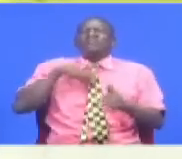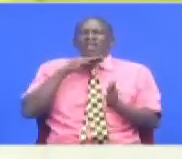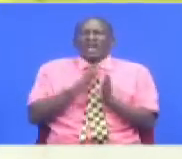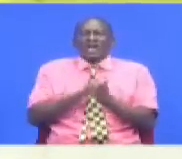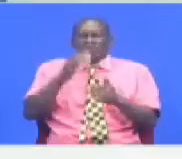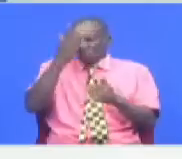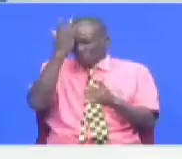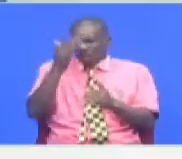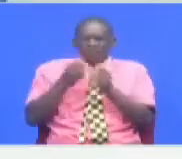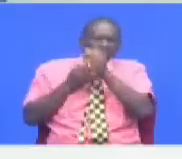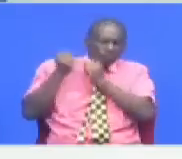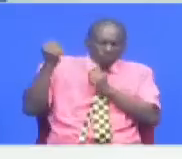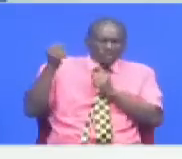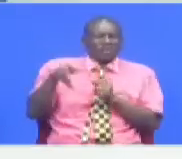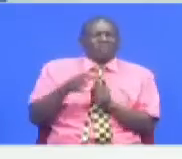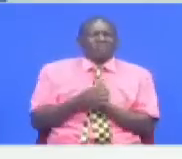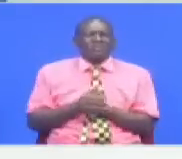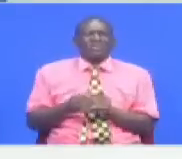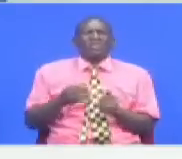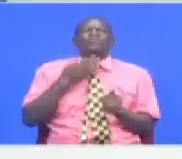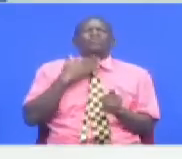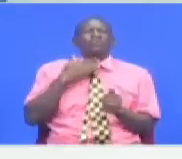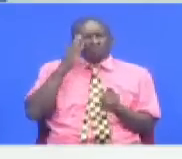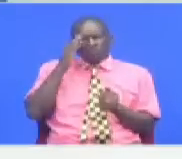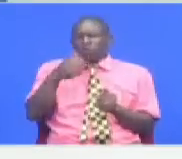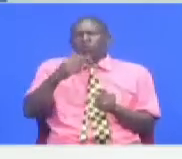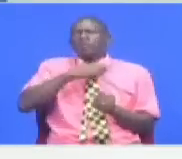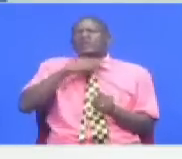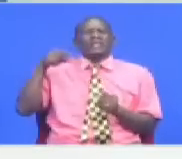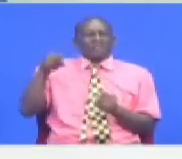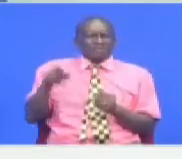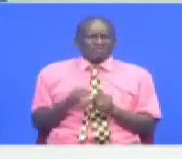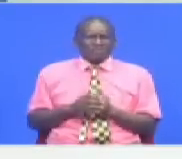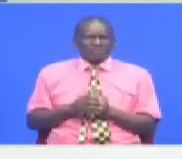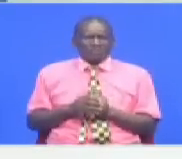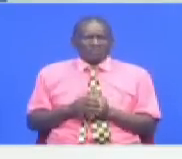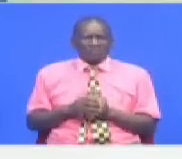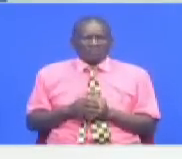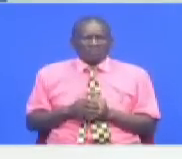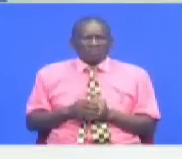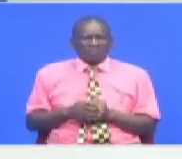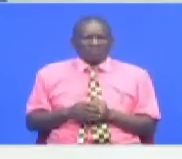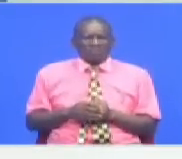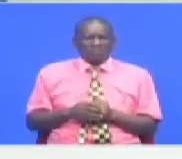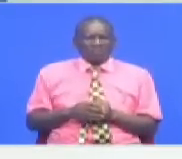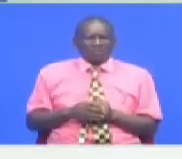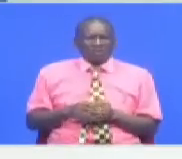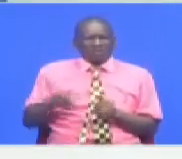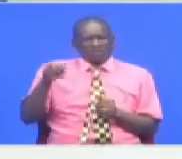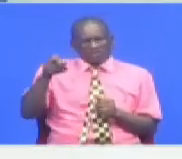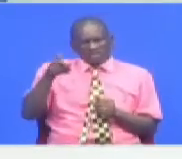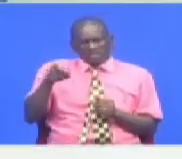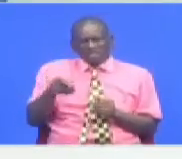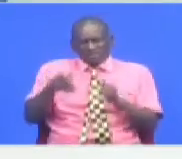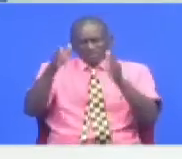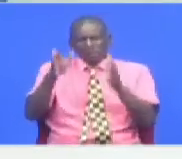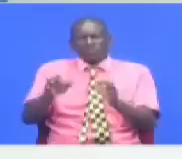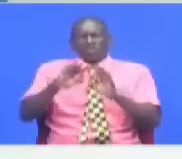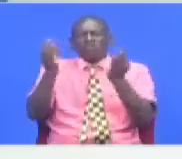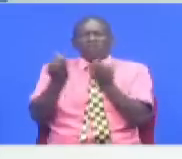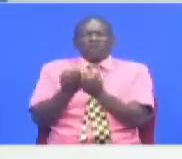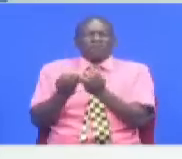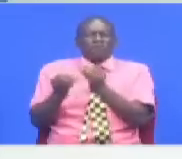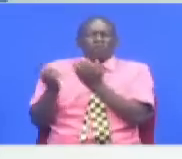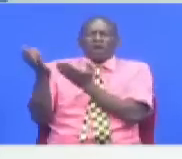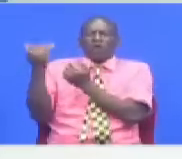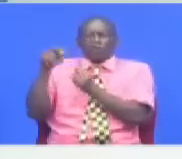motive? I want to know who killed him, because he was somebody whom the family depended on. He was the